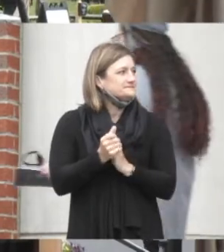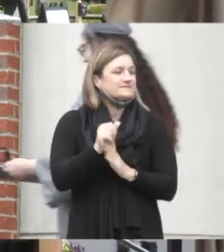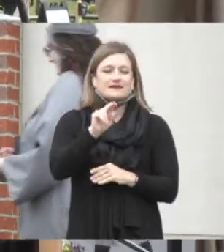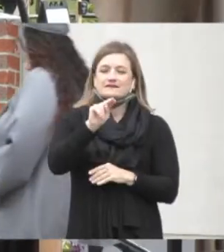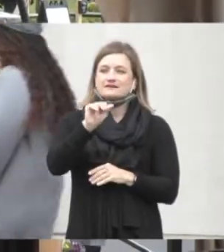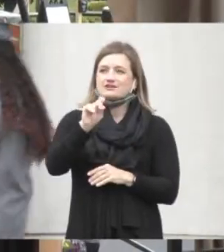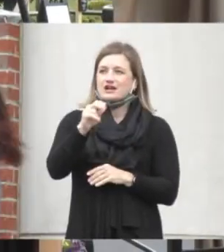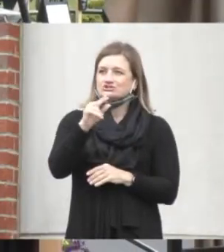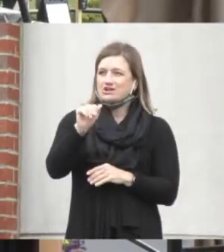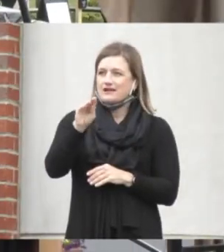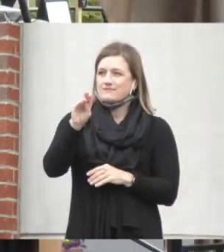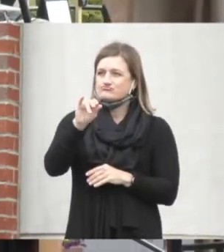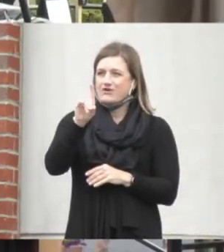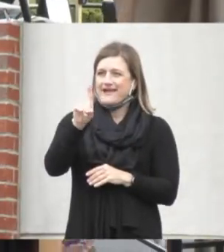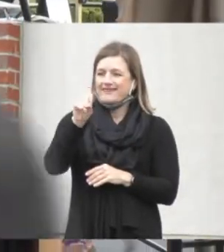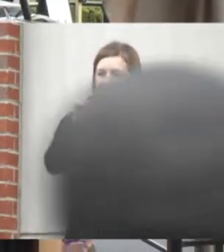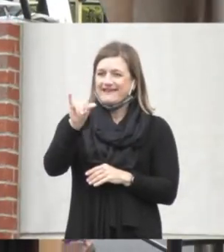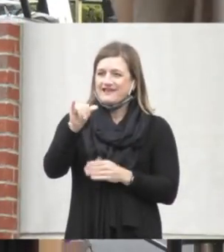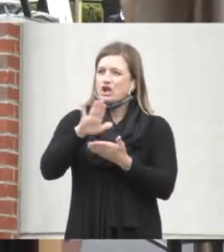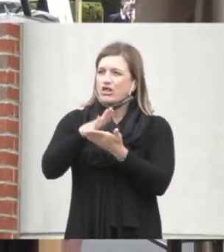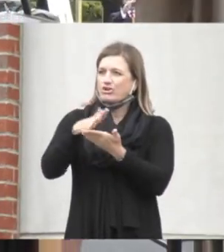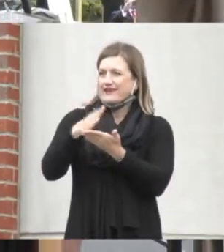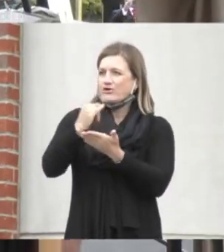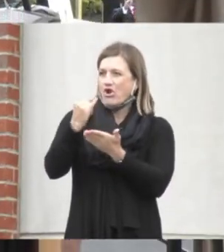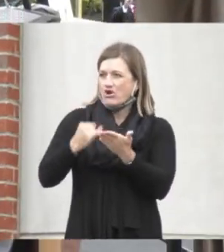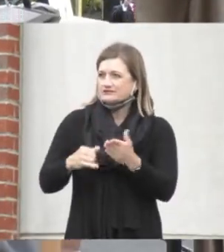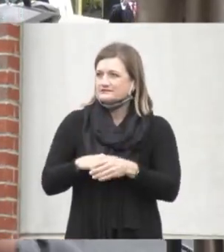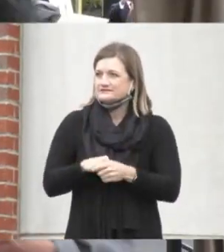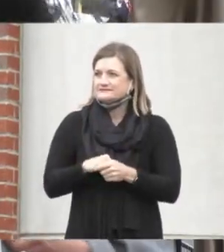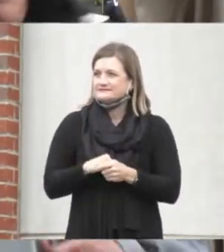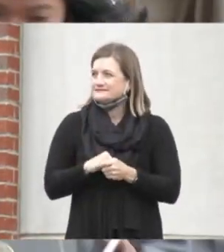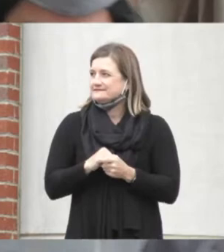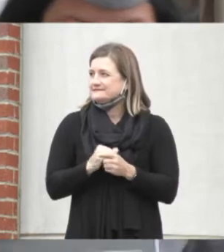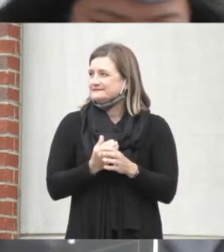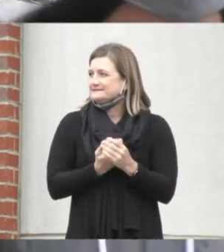Natasha Bradley, culinary arts.